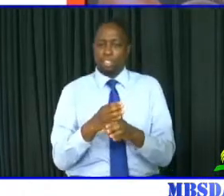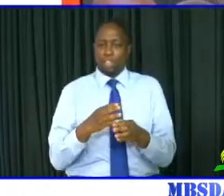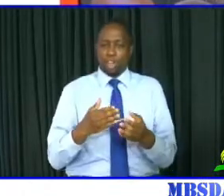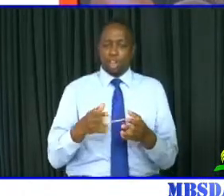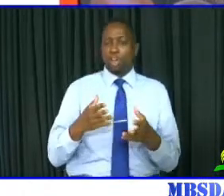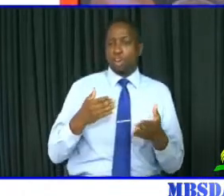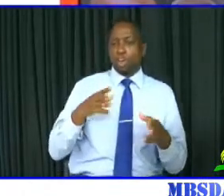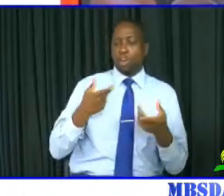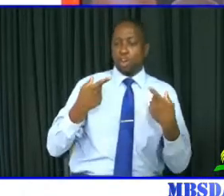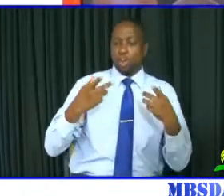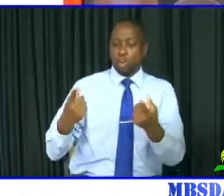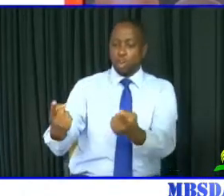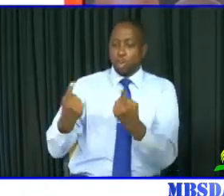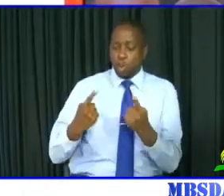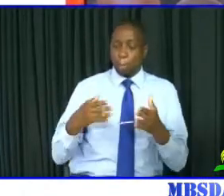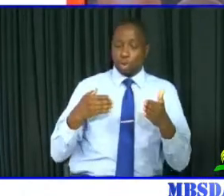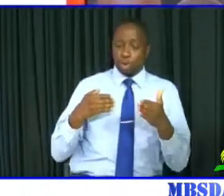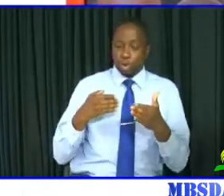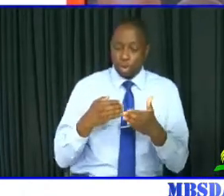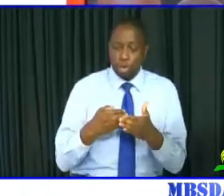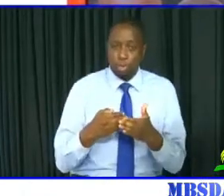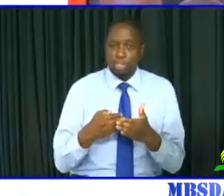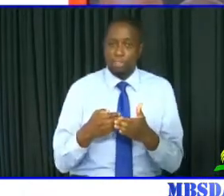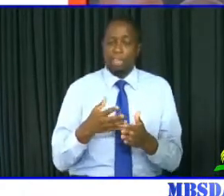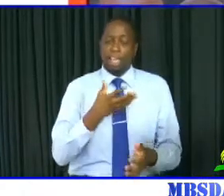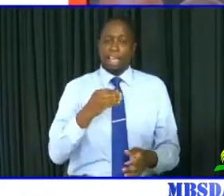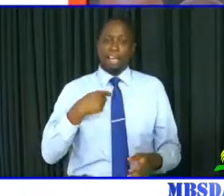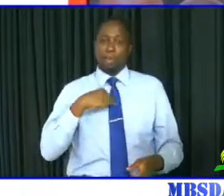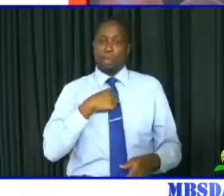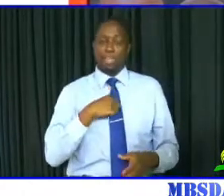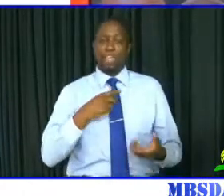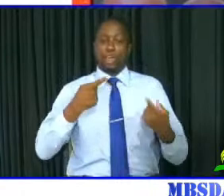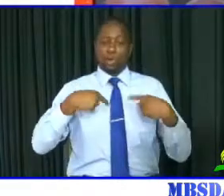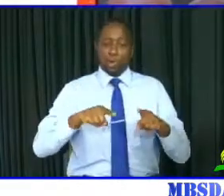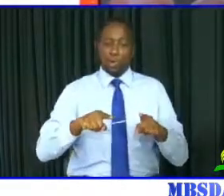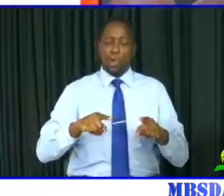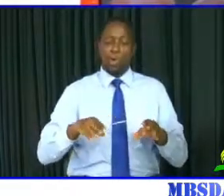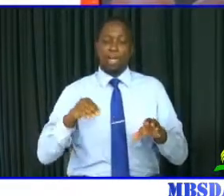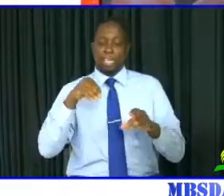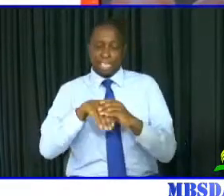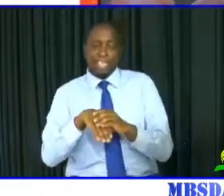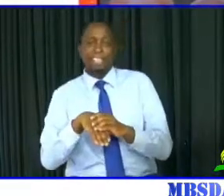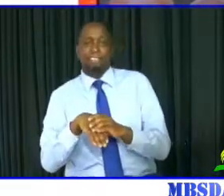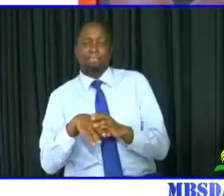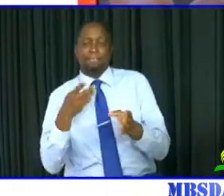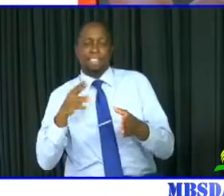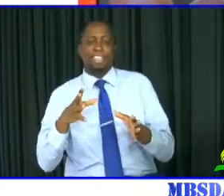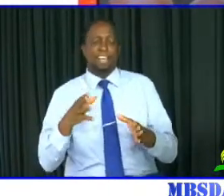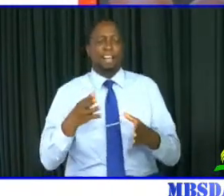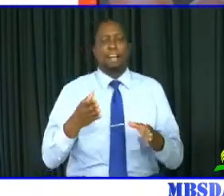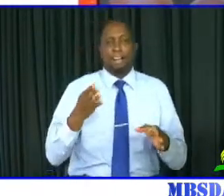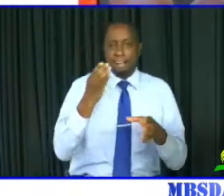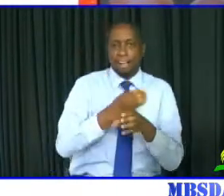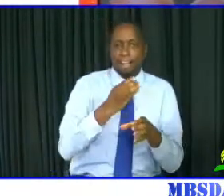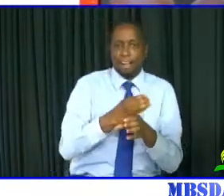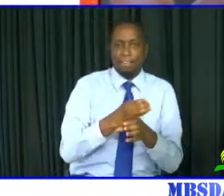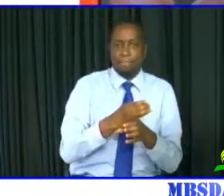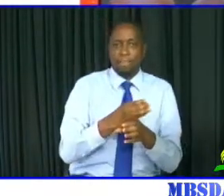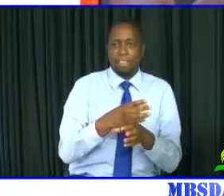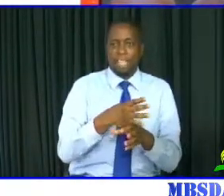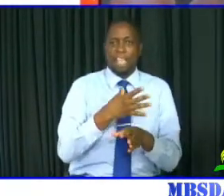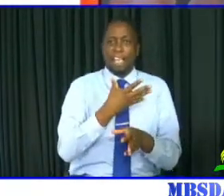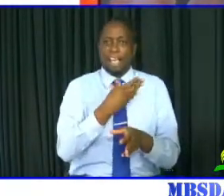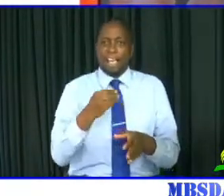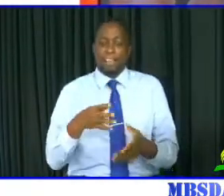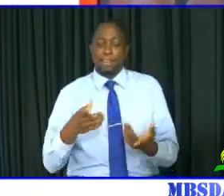8 of us plus the driver in the car. We made it to Savannah Lamar. We were there, we got a bus, and while we were leaving